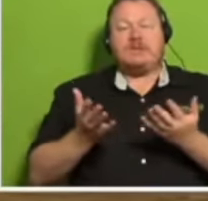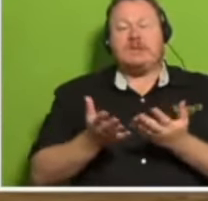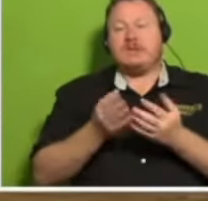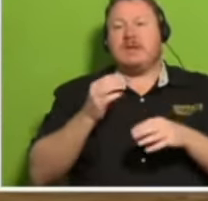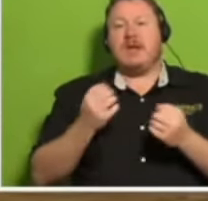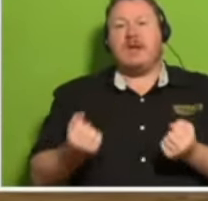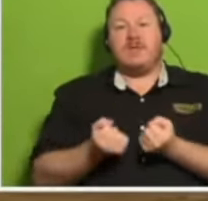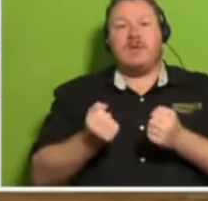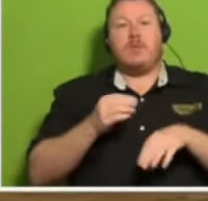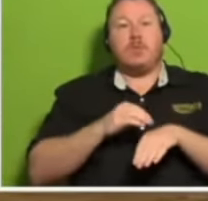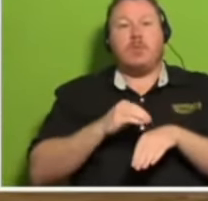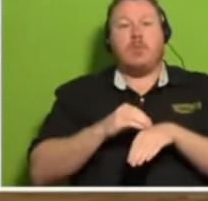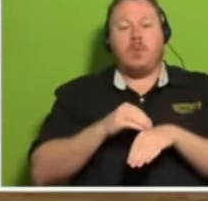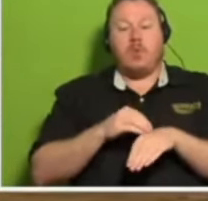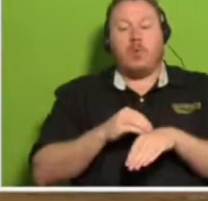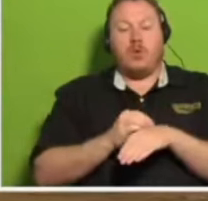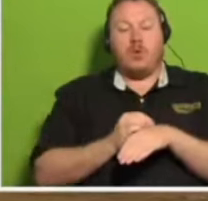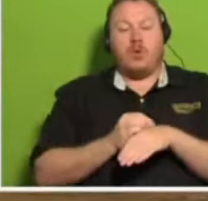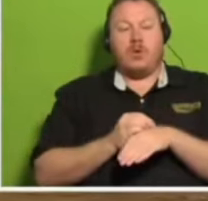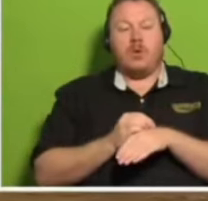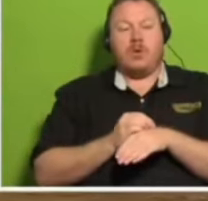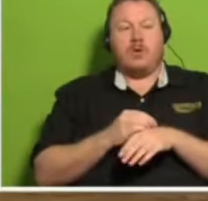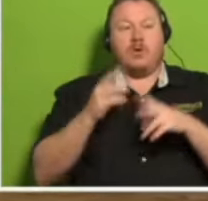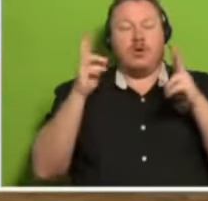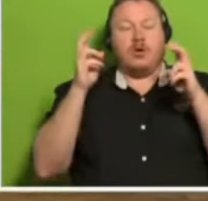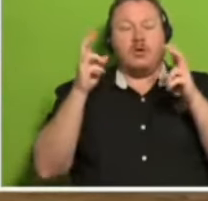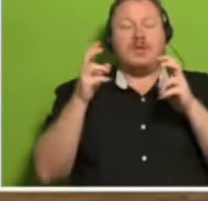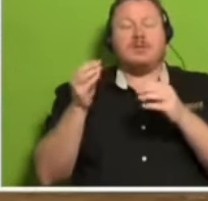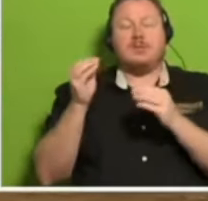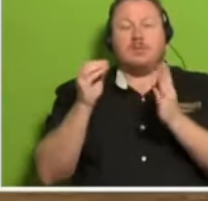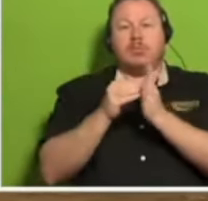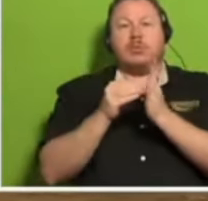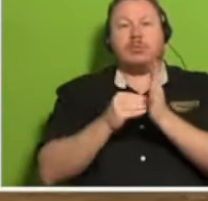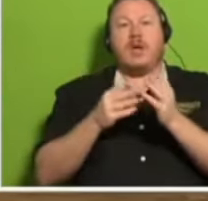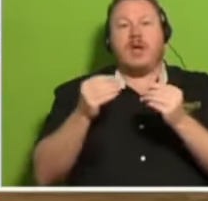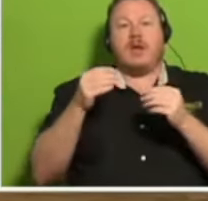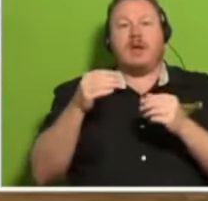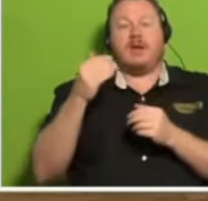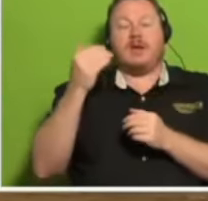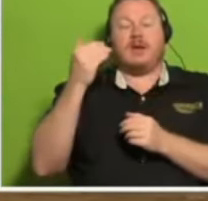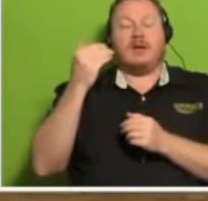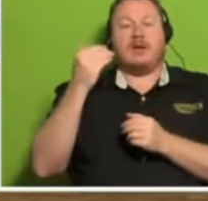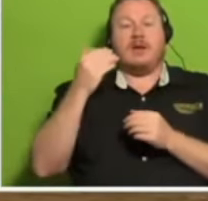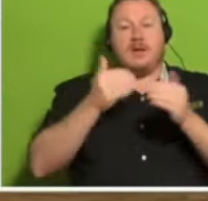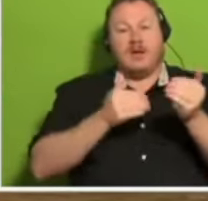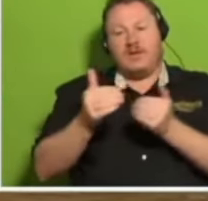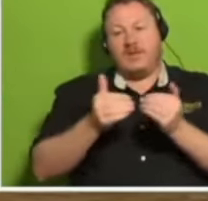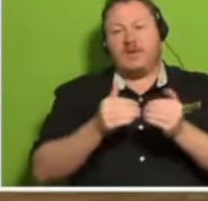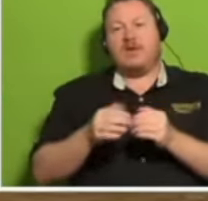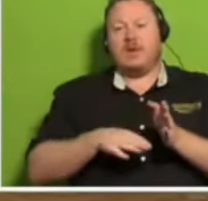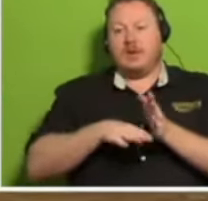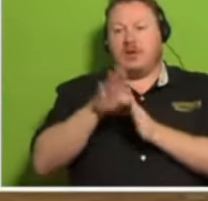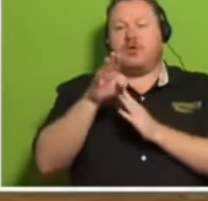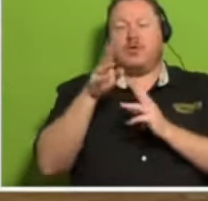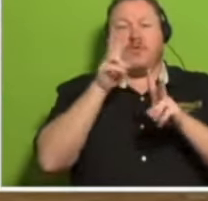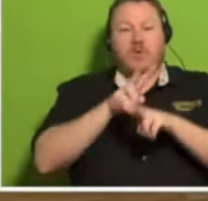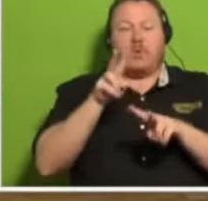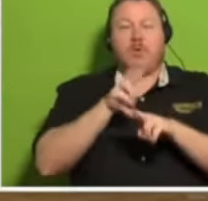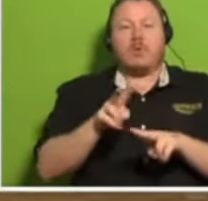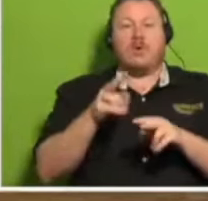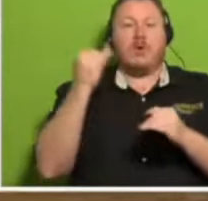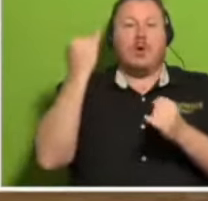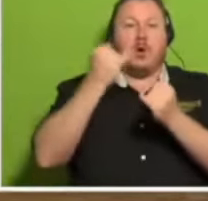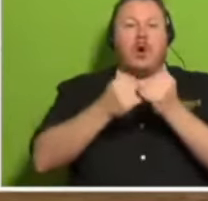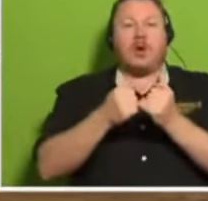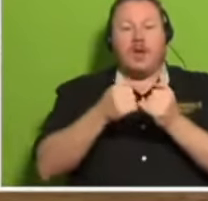being placed on compelling content offering and good governance. This has led to increasing viewership on its relaunched